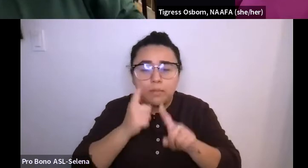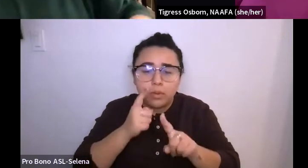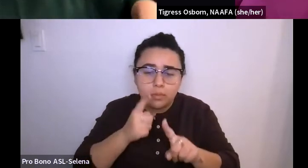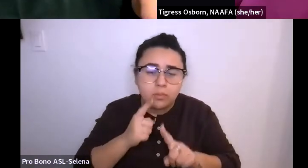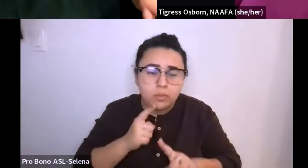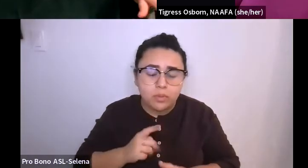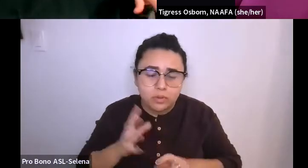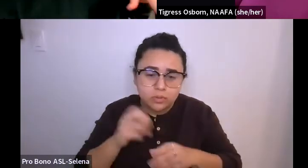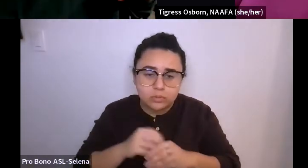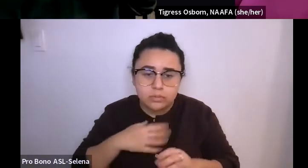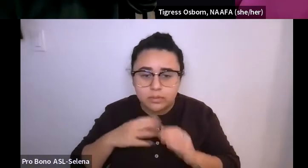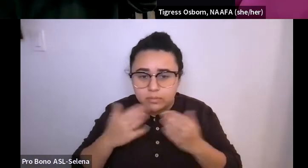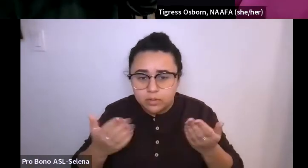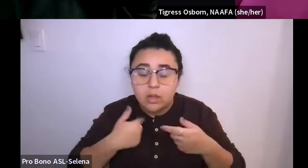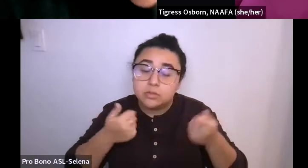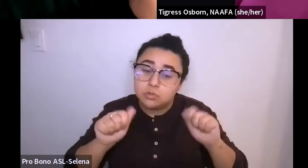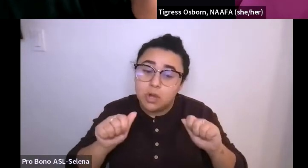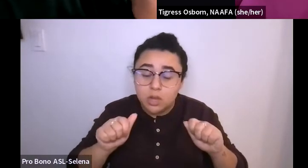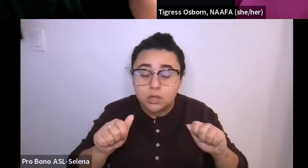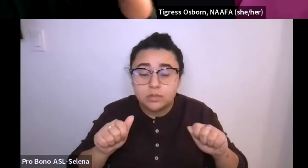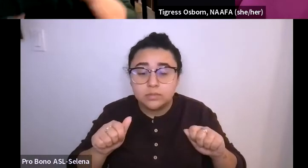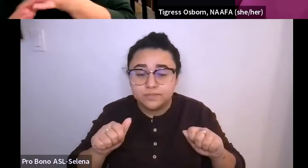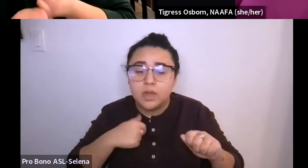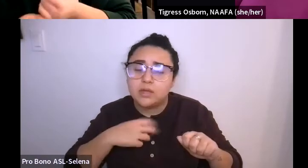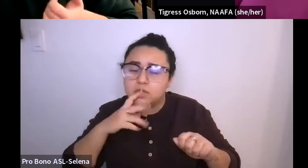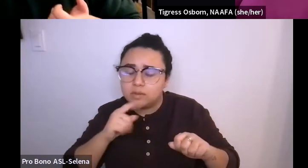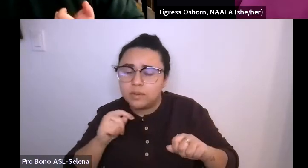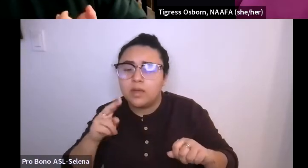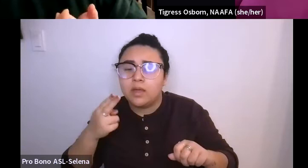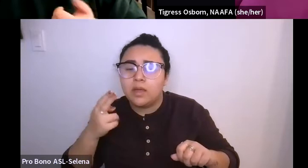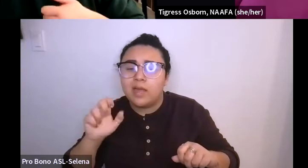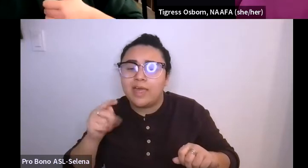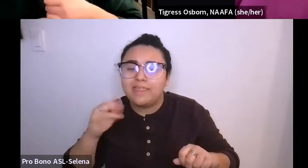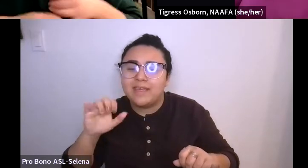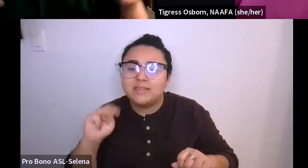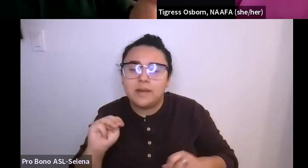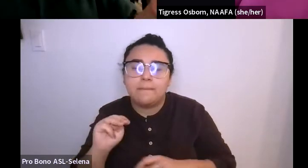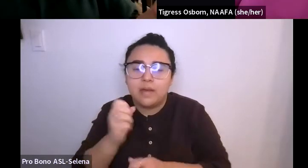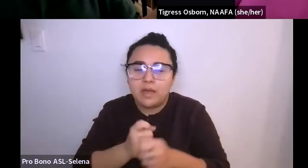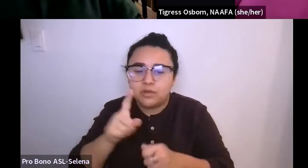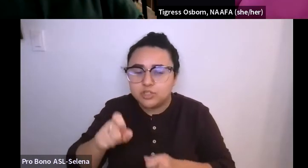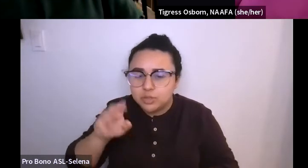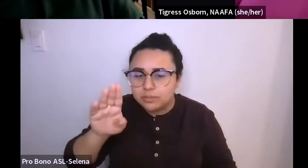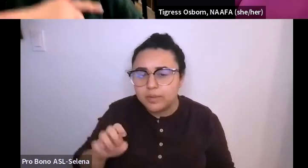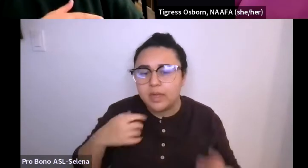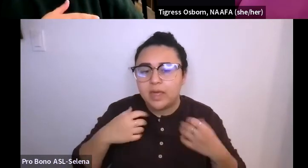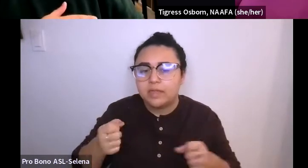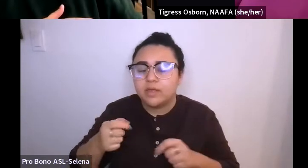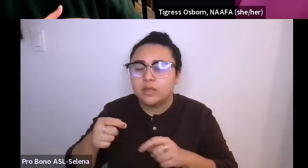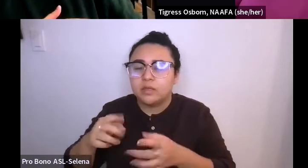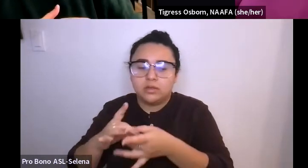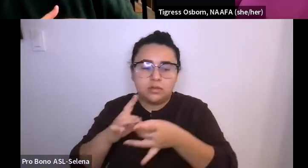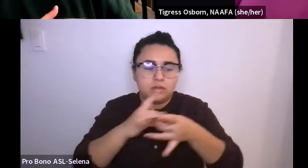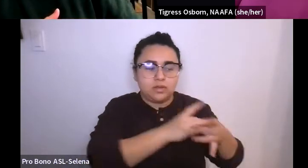how this whole healthism thing about how everyone should be healthy, you can trace that straight back to